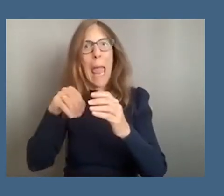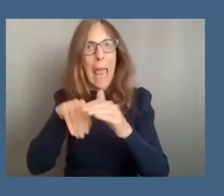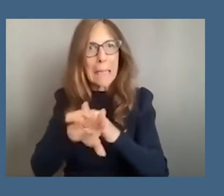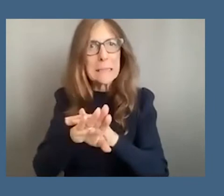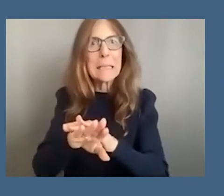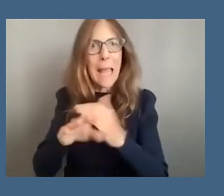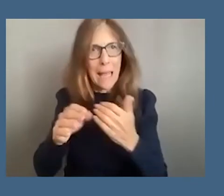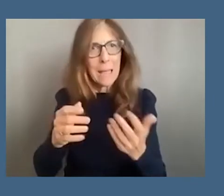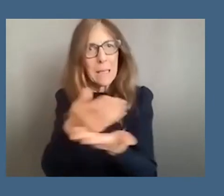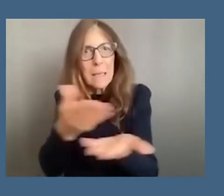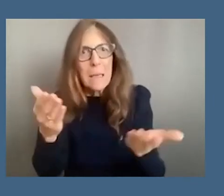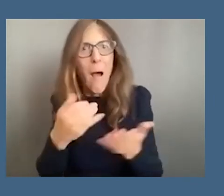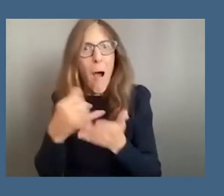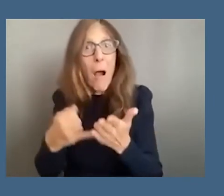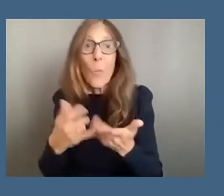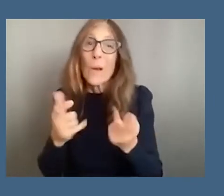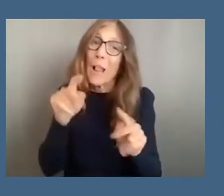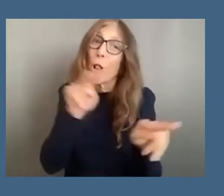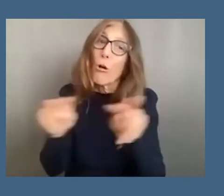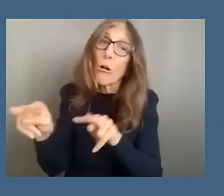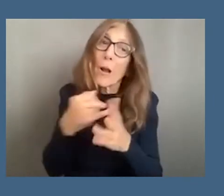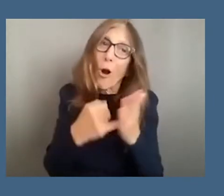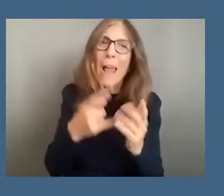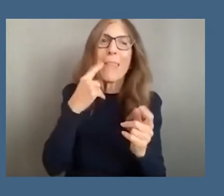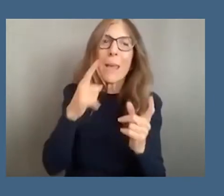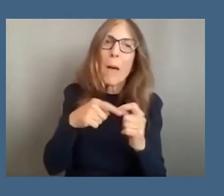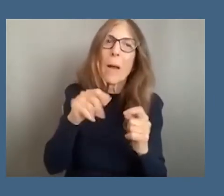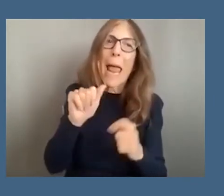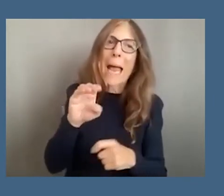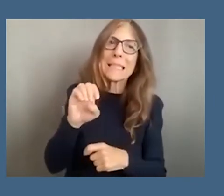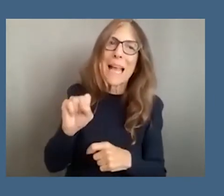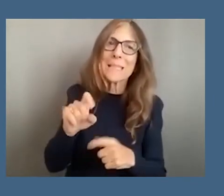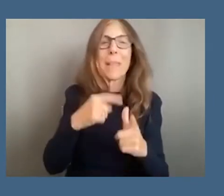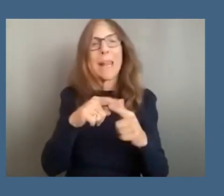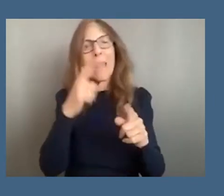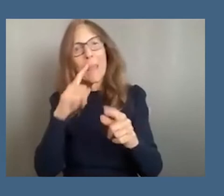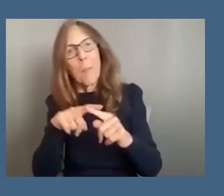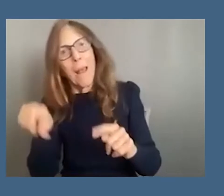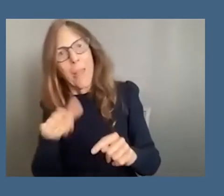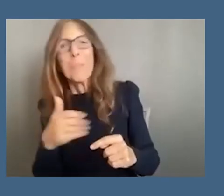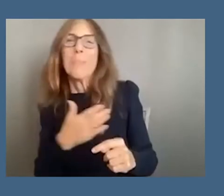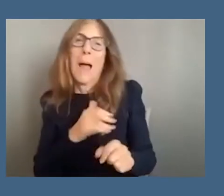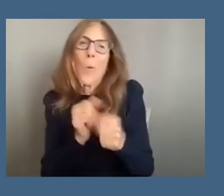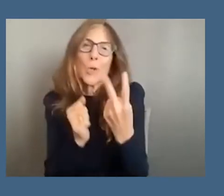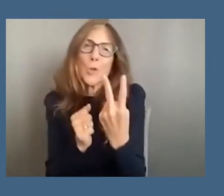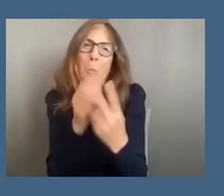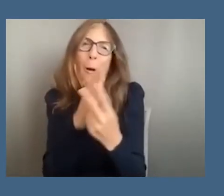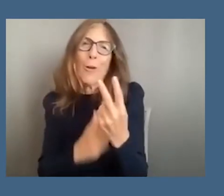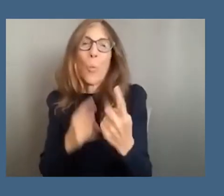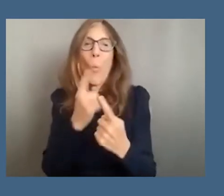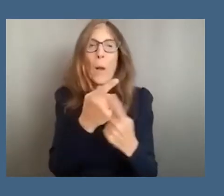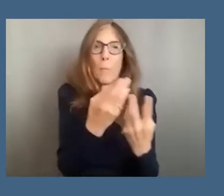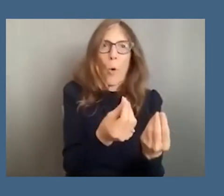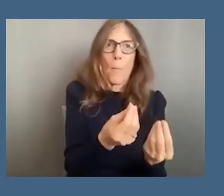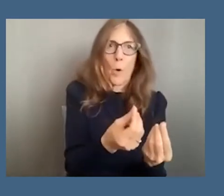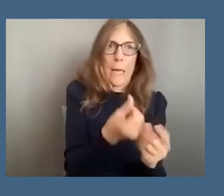look at objects themselves i think about access and then i think about the other side so my work is kind of split in two one part is actually dealing with property itself